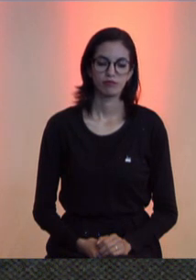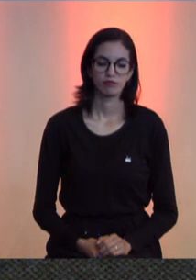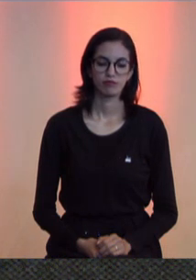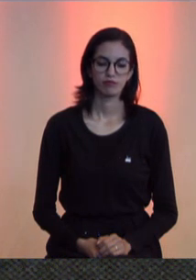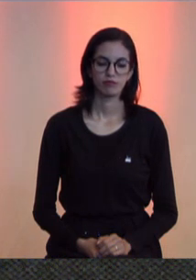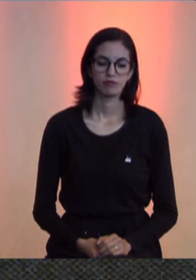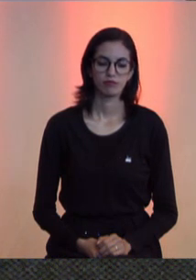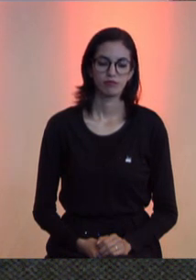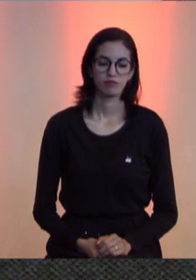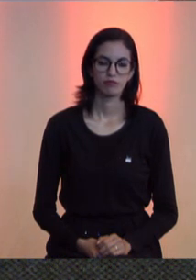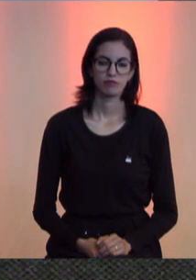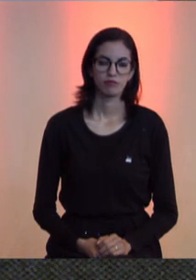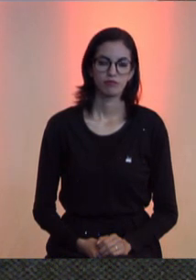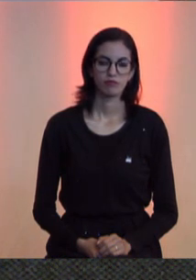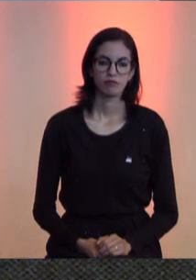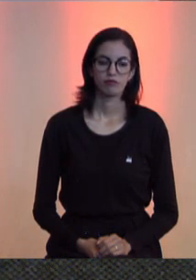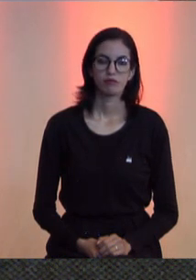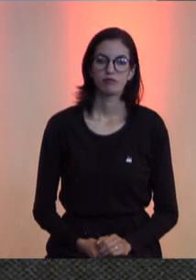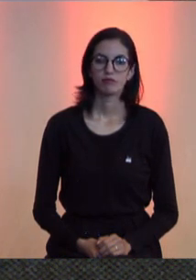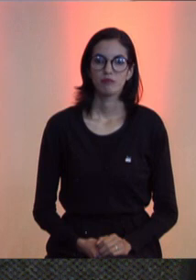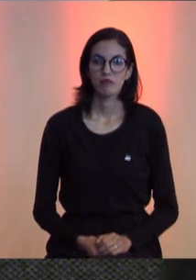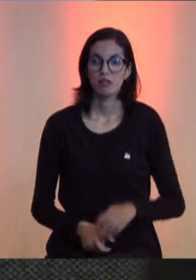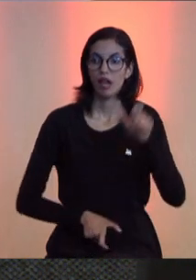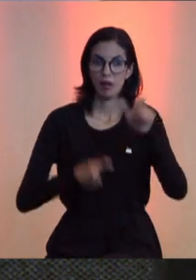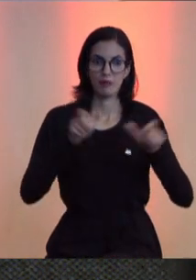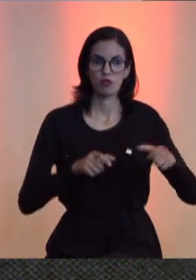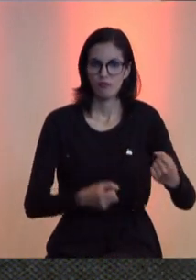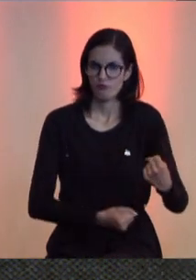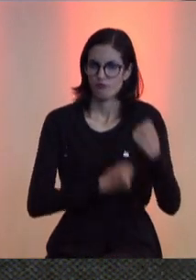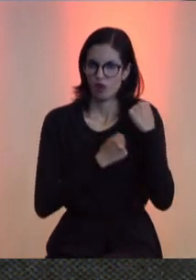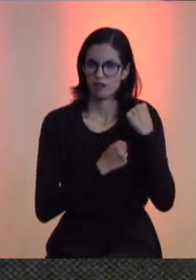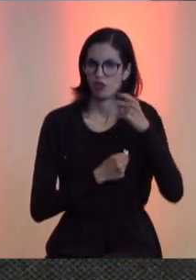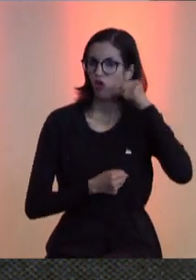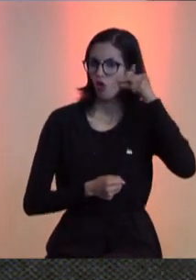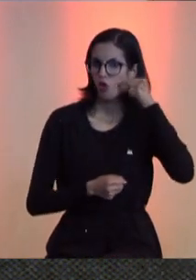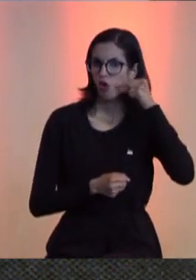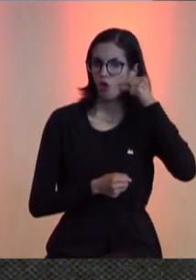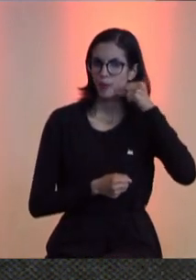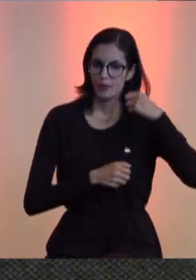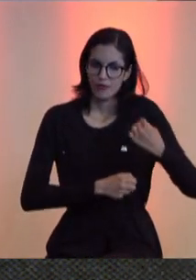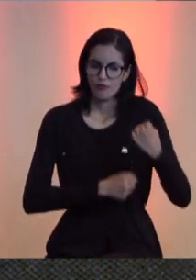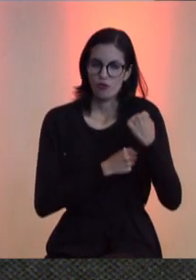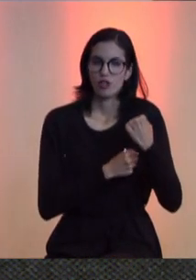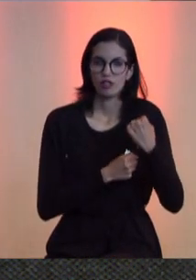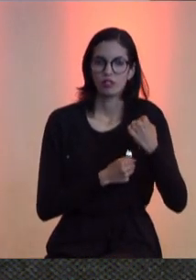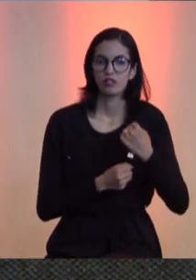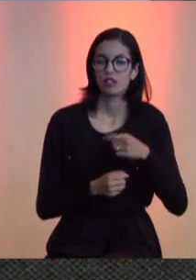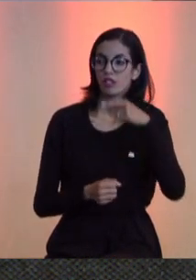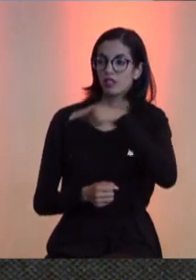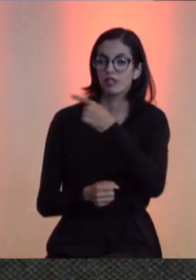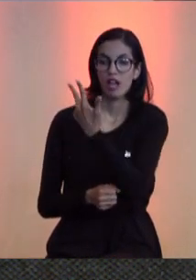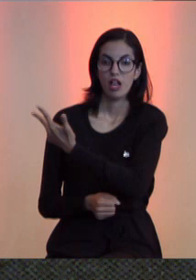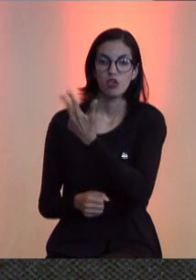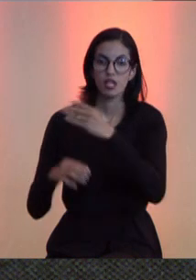fiery furnace. Y mandó a hombres muy vigorosos que tenían su ejército que atasen a Shadrach, Meshach, y Abednego